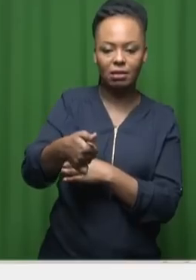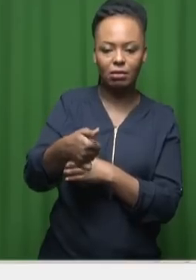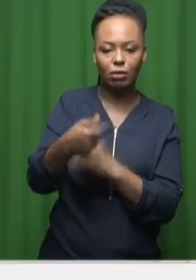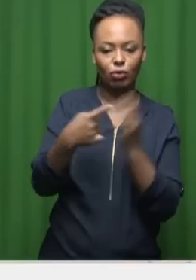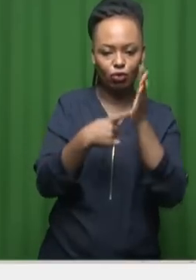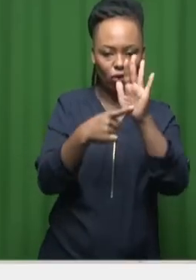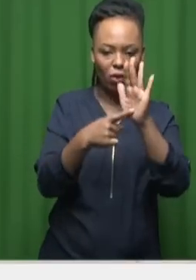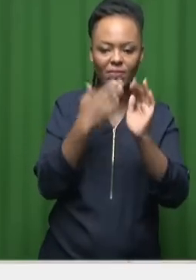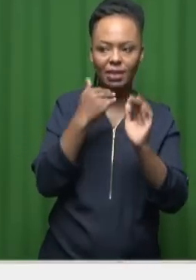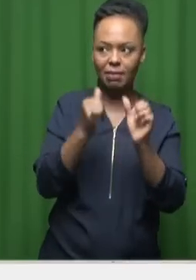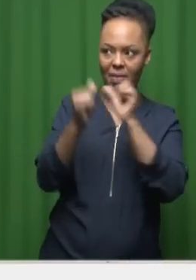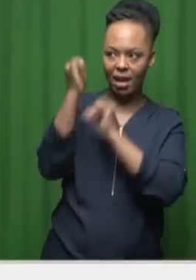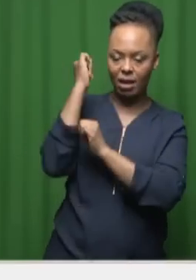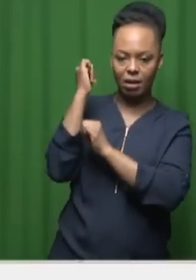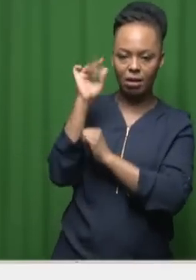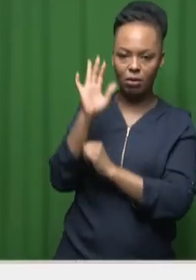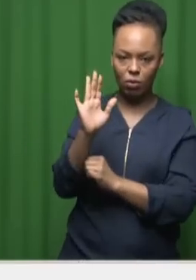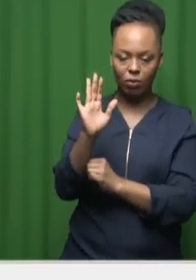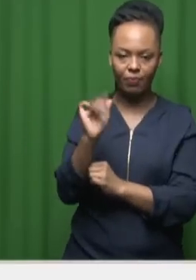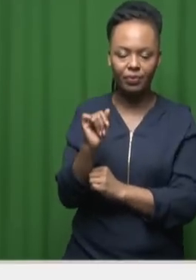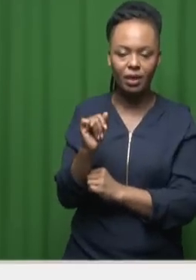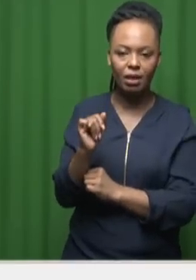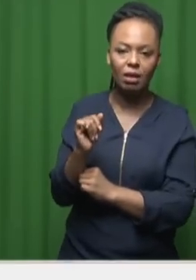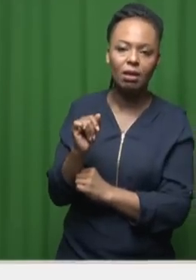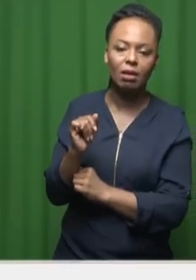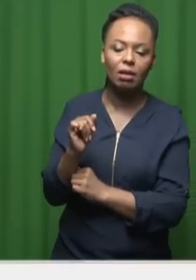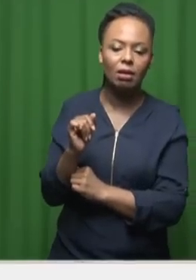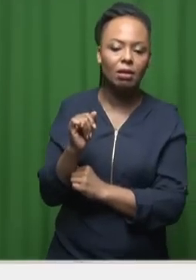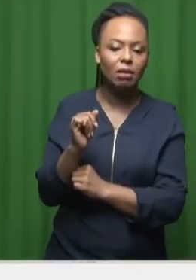just go back to the previous one.